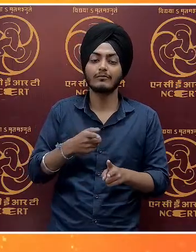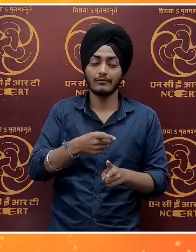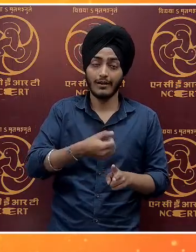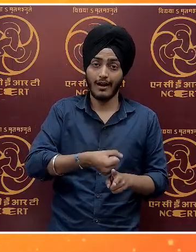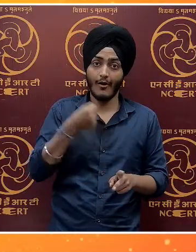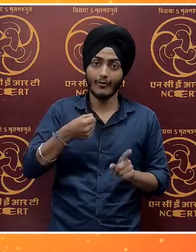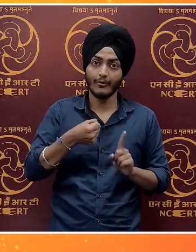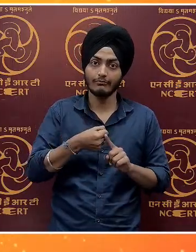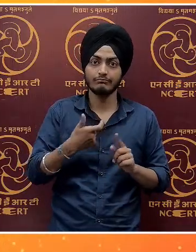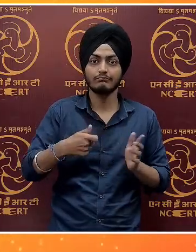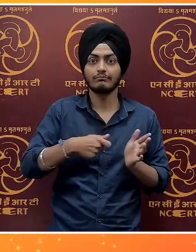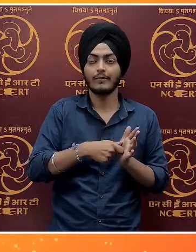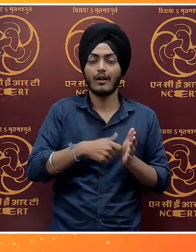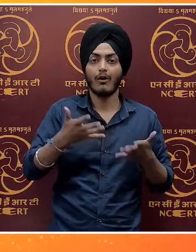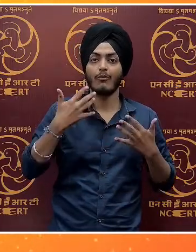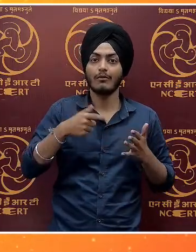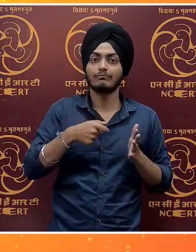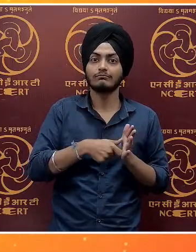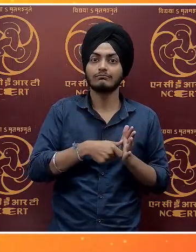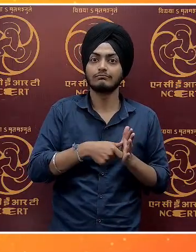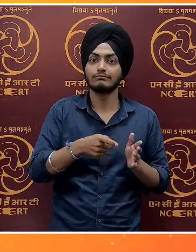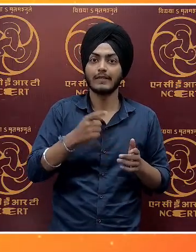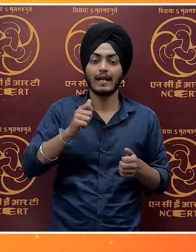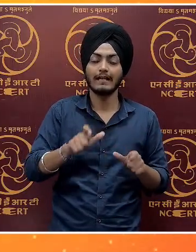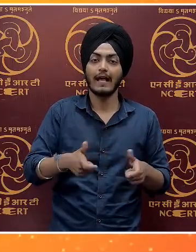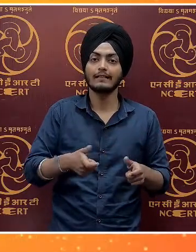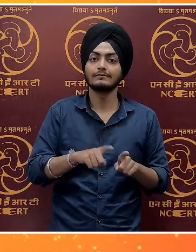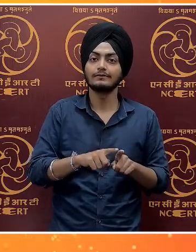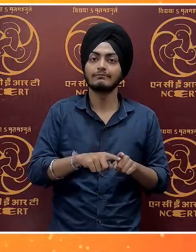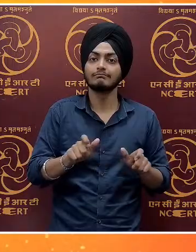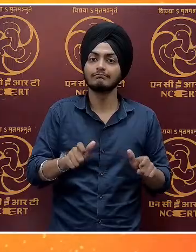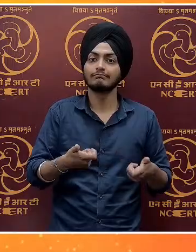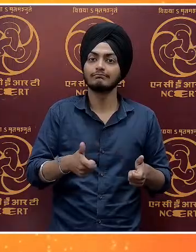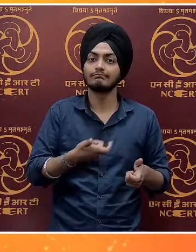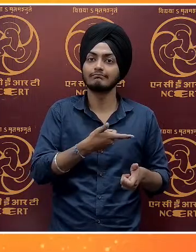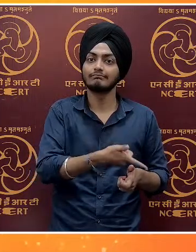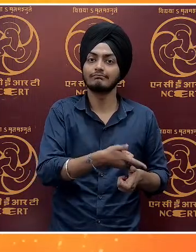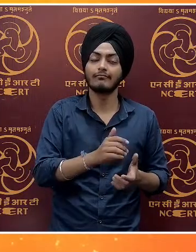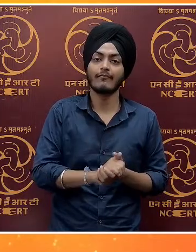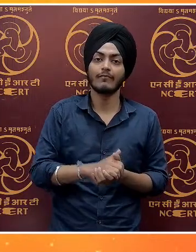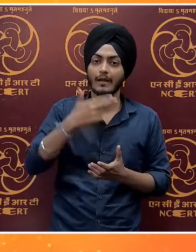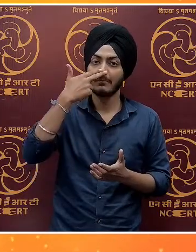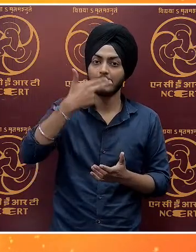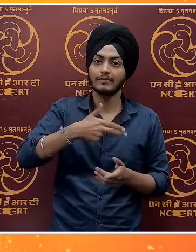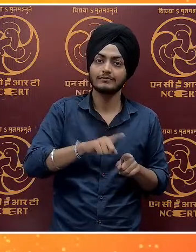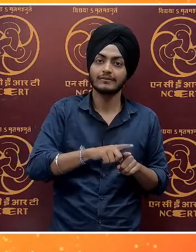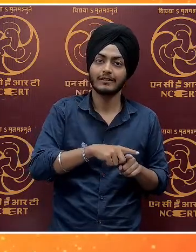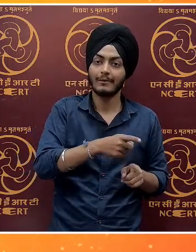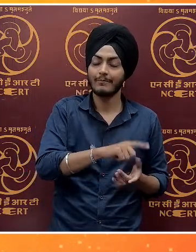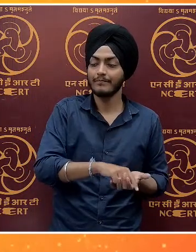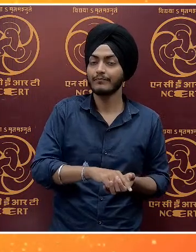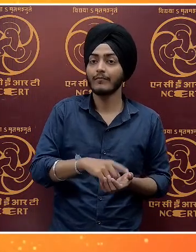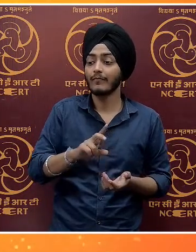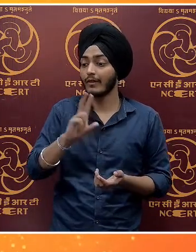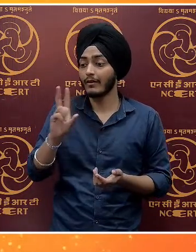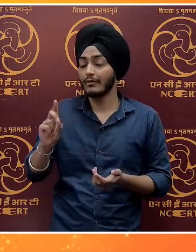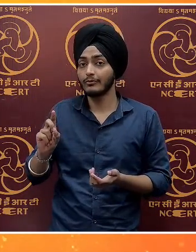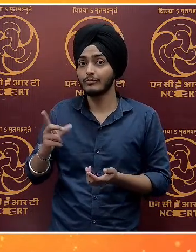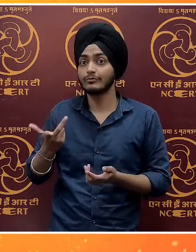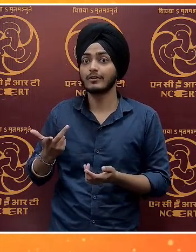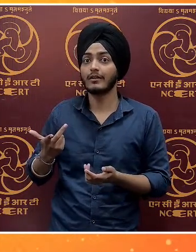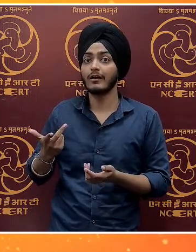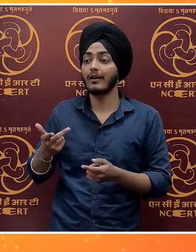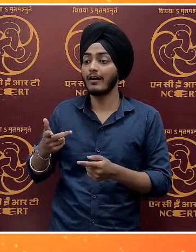Bicycle, tricycle and wheelchair, they don't need any fuel to run. But an auto and a car needs fuel